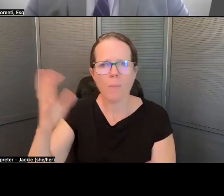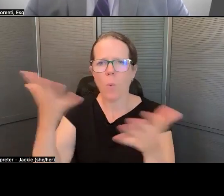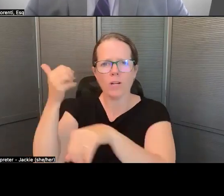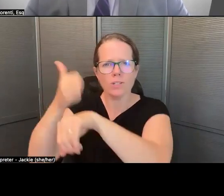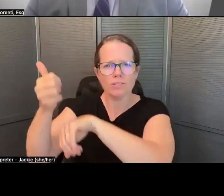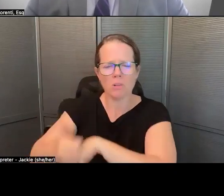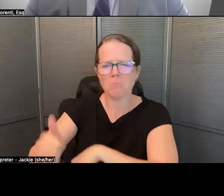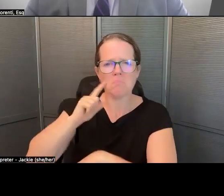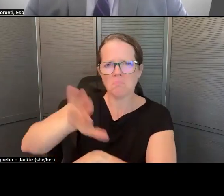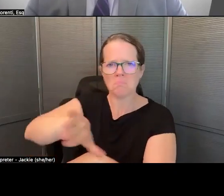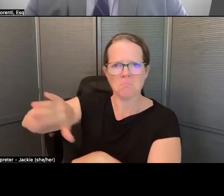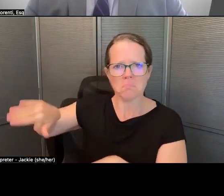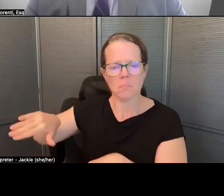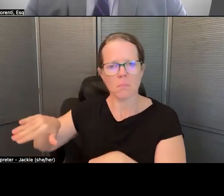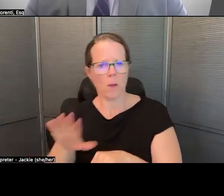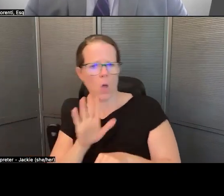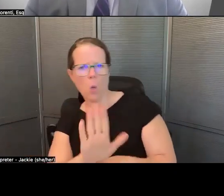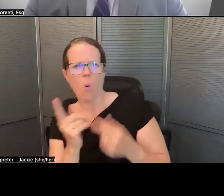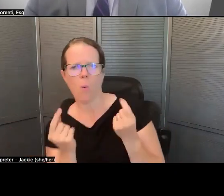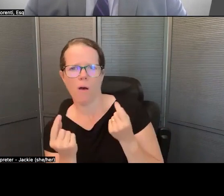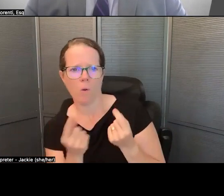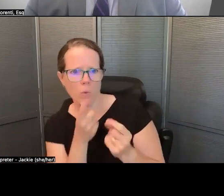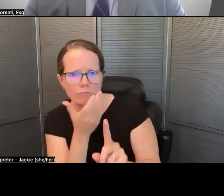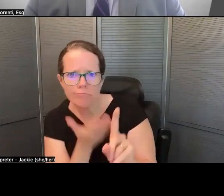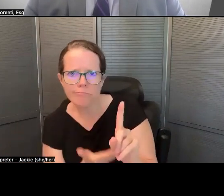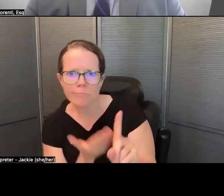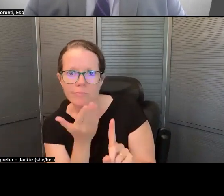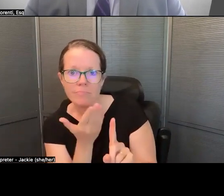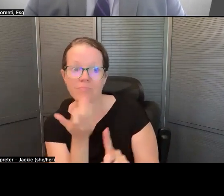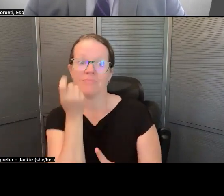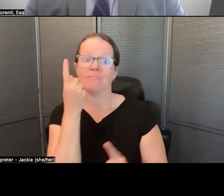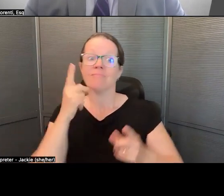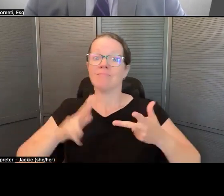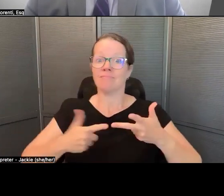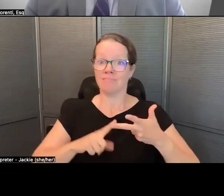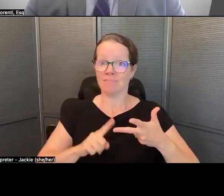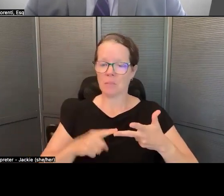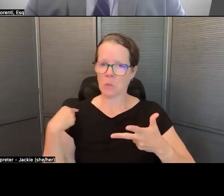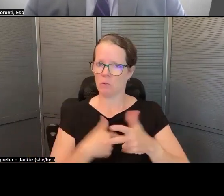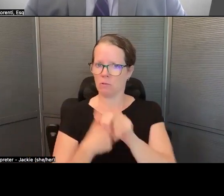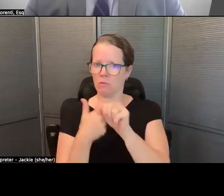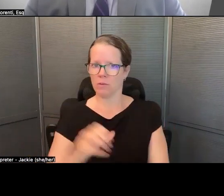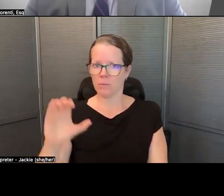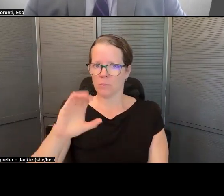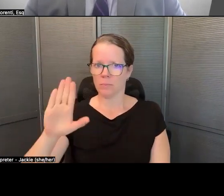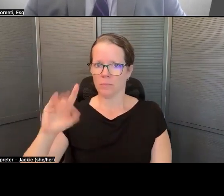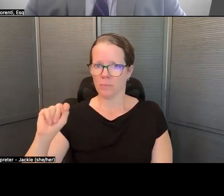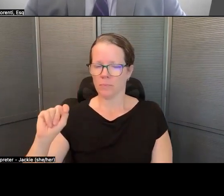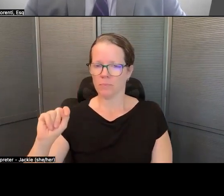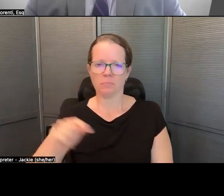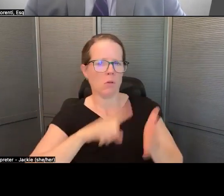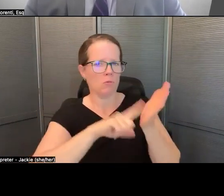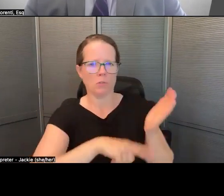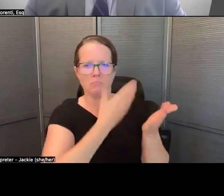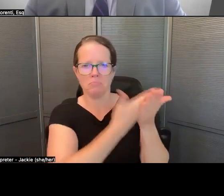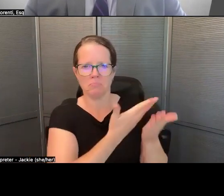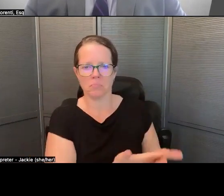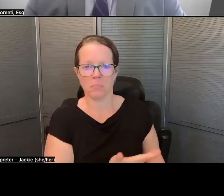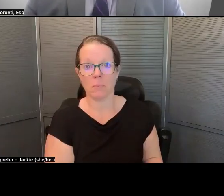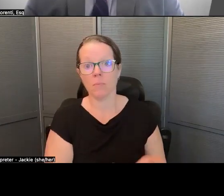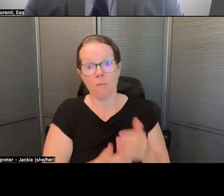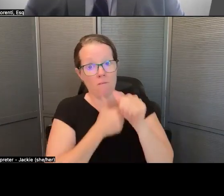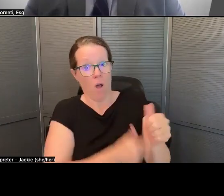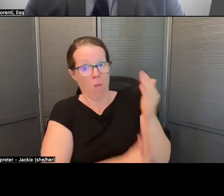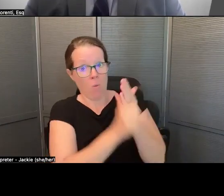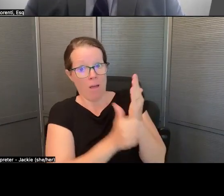behavioral approach because we know based on research that a group cognitive behavioral, manualized cognitive behavioral